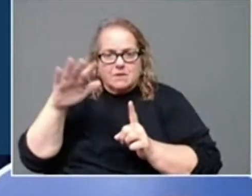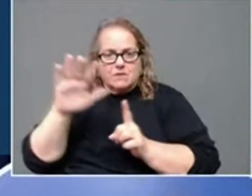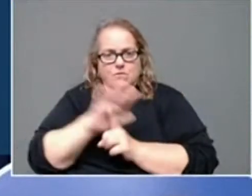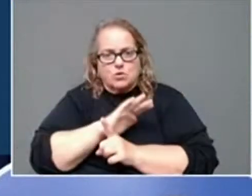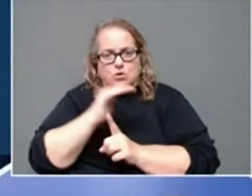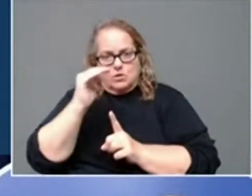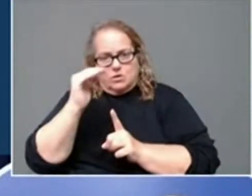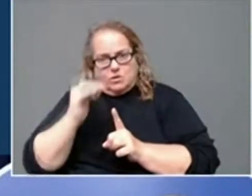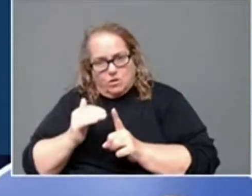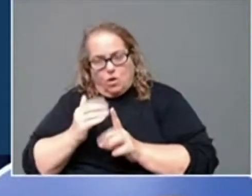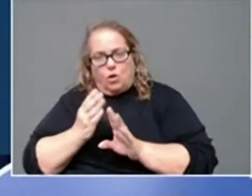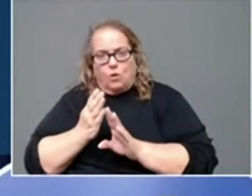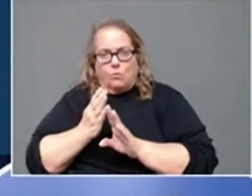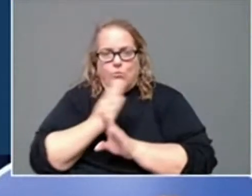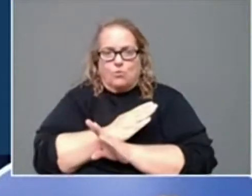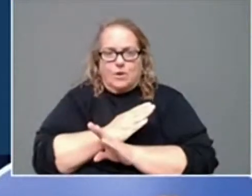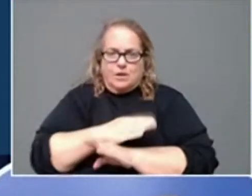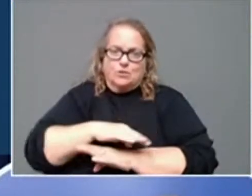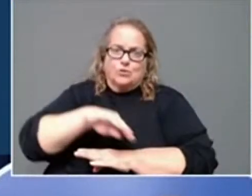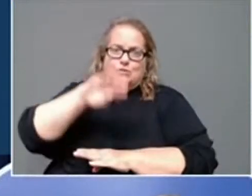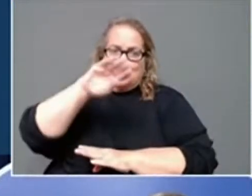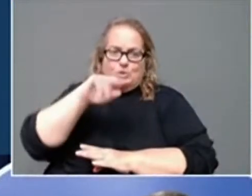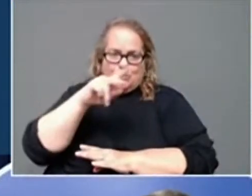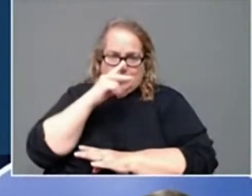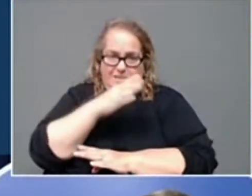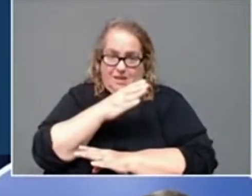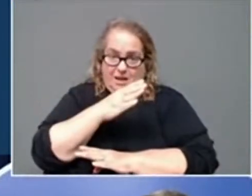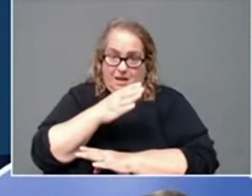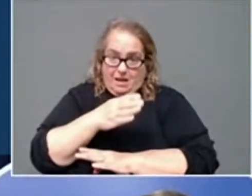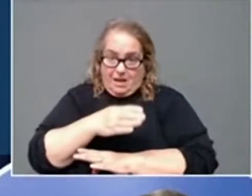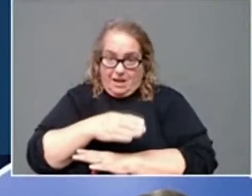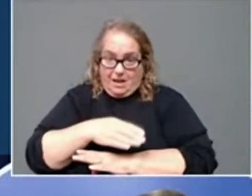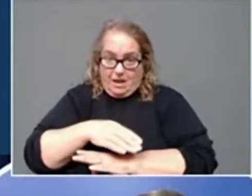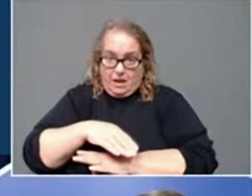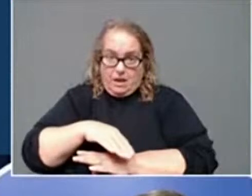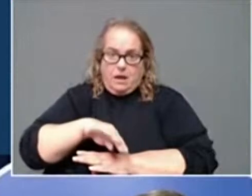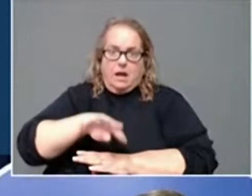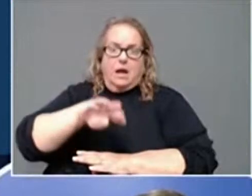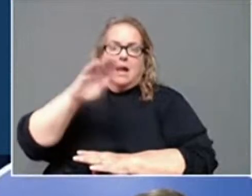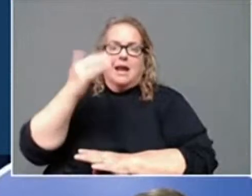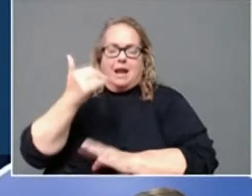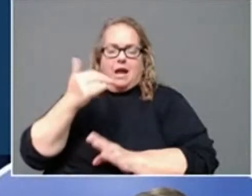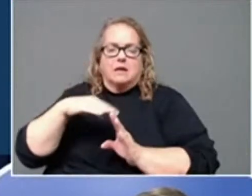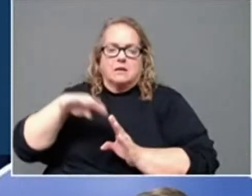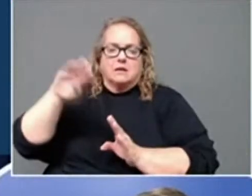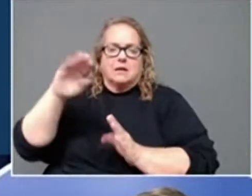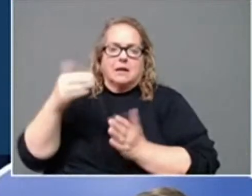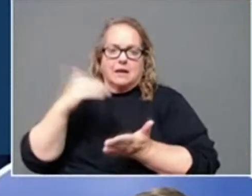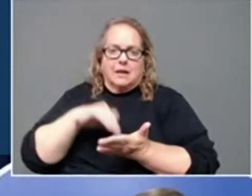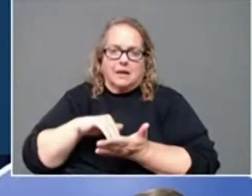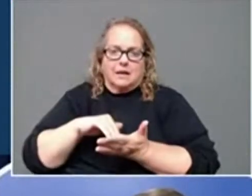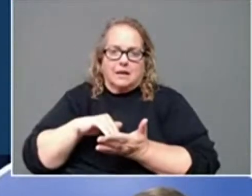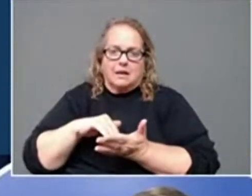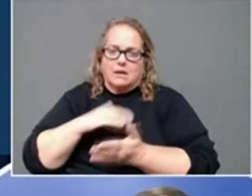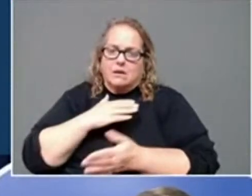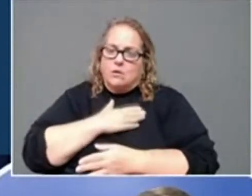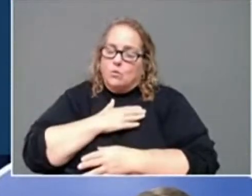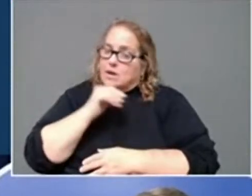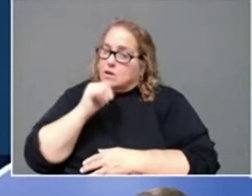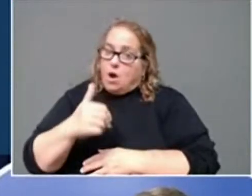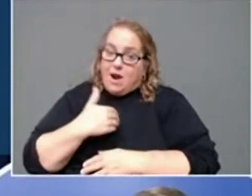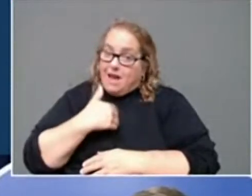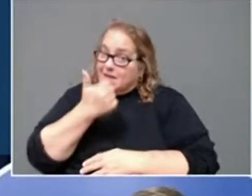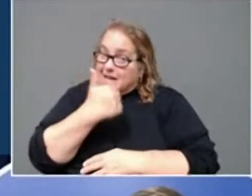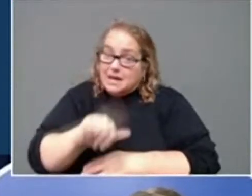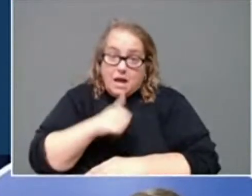pre-surge from that last one, and now on the rise again. Do not have hospitals sounding the alarm yet, but everybody is watching